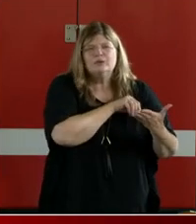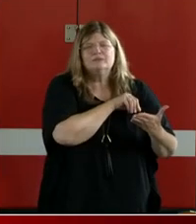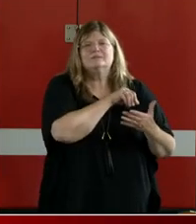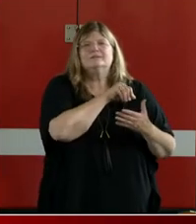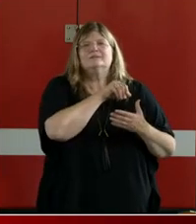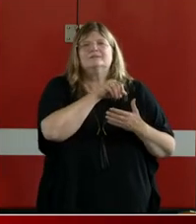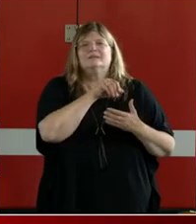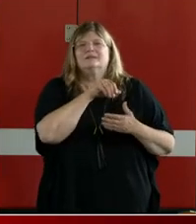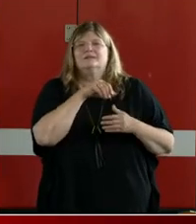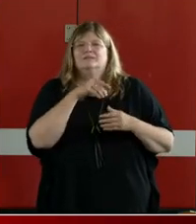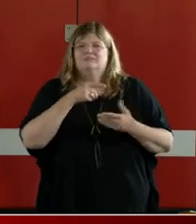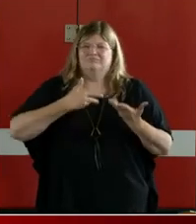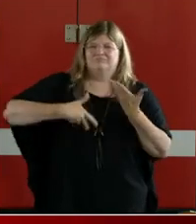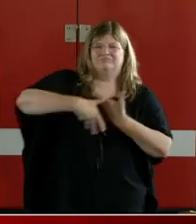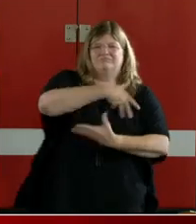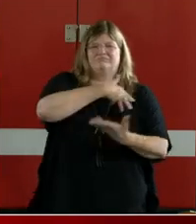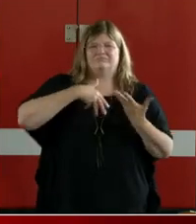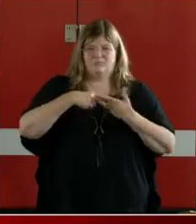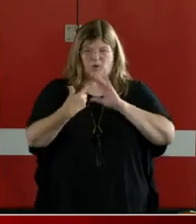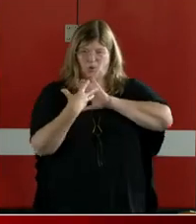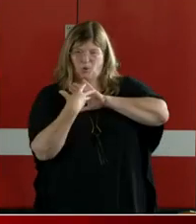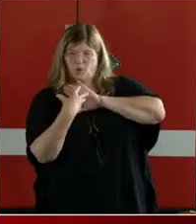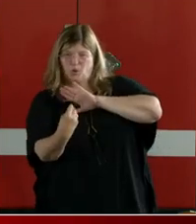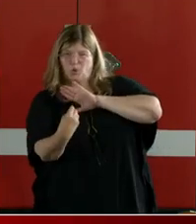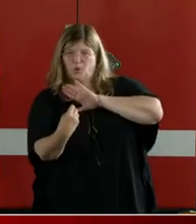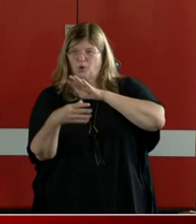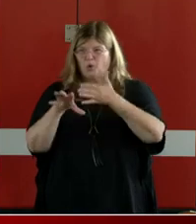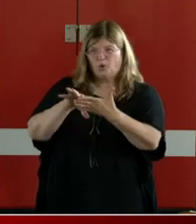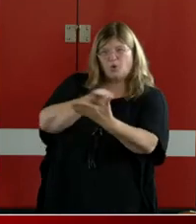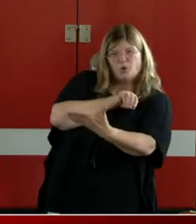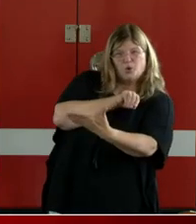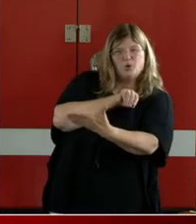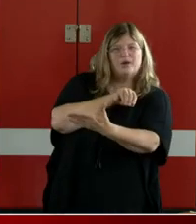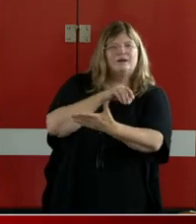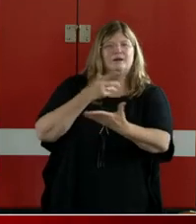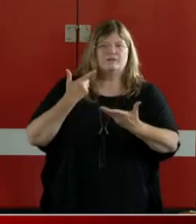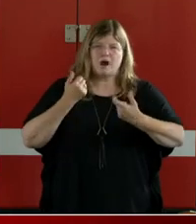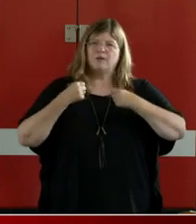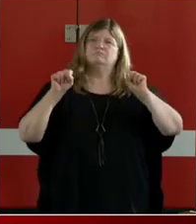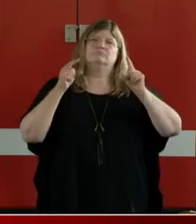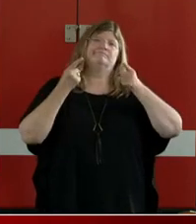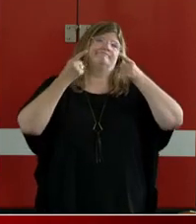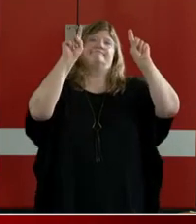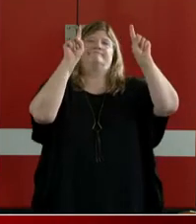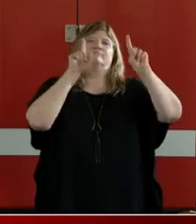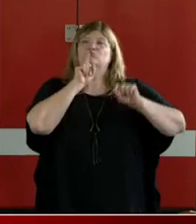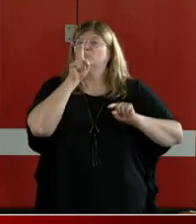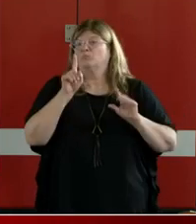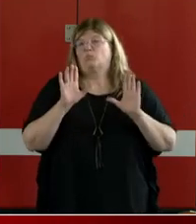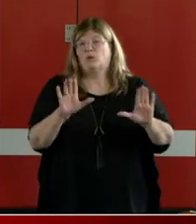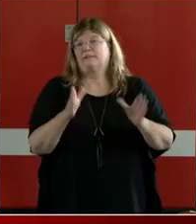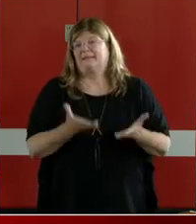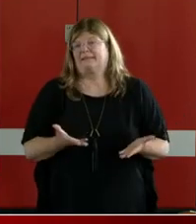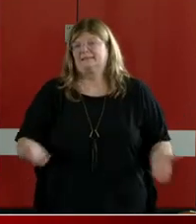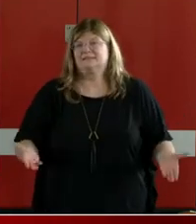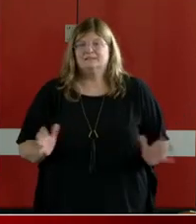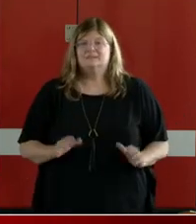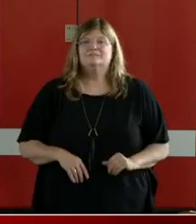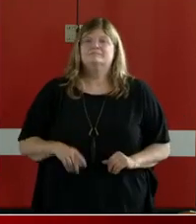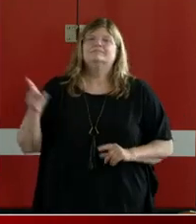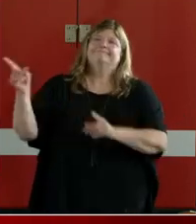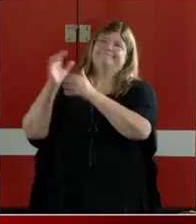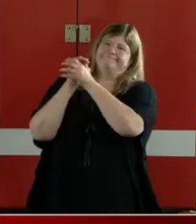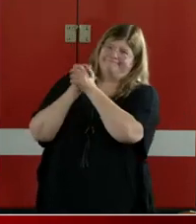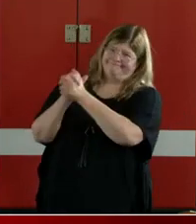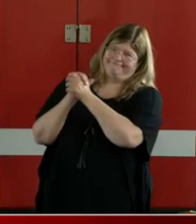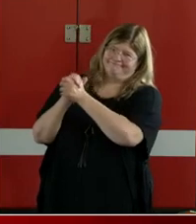about me. And after that, we were able to get to work and accomplish a lot of great tasks together. Yes, ma'am. Sir, congratulations on your retirement,